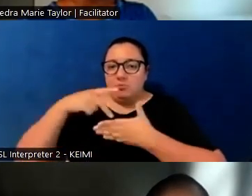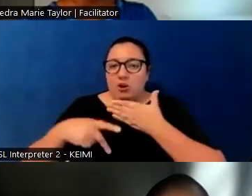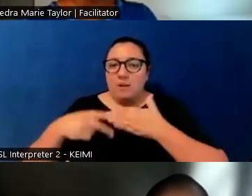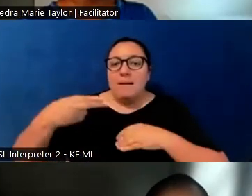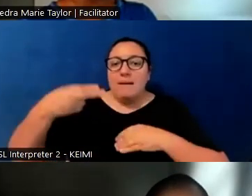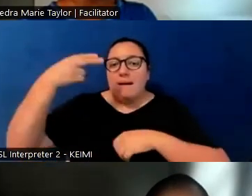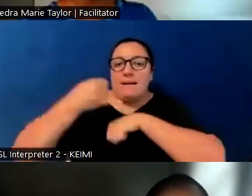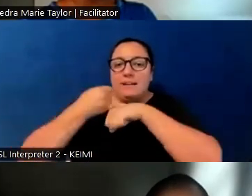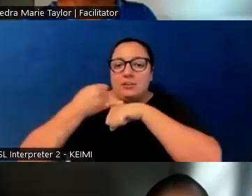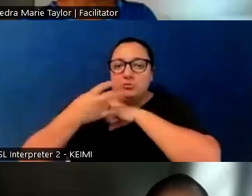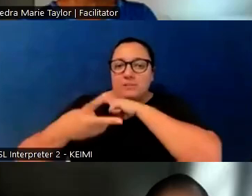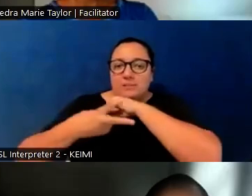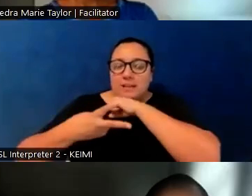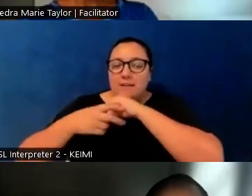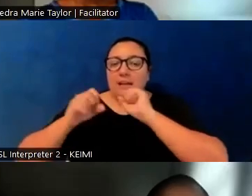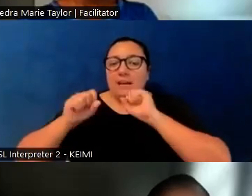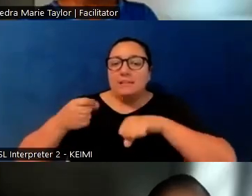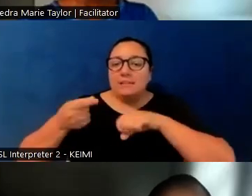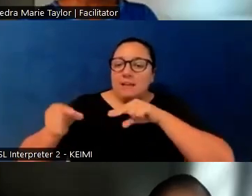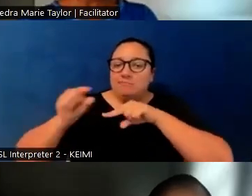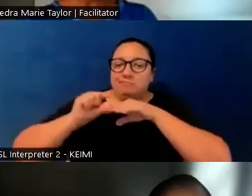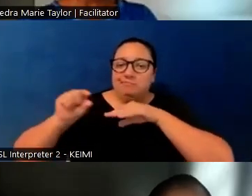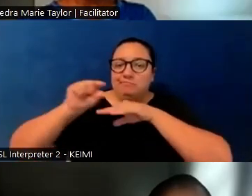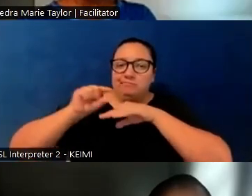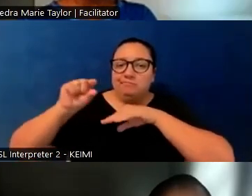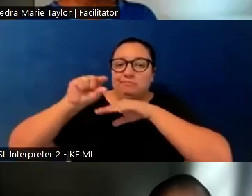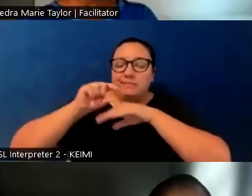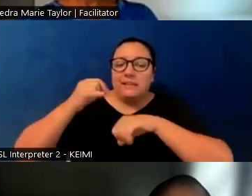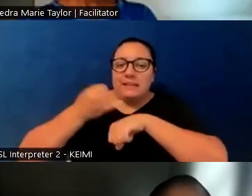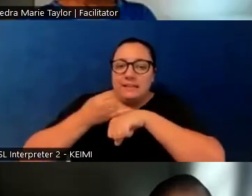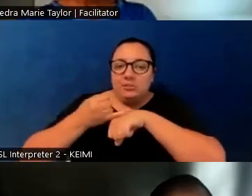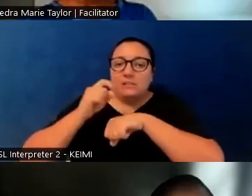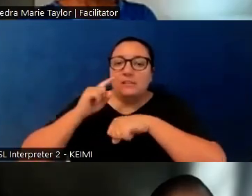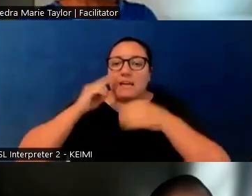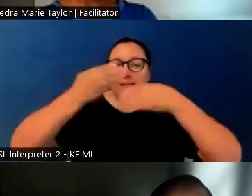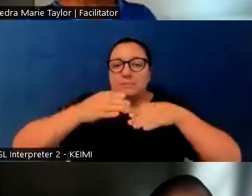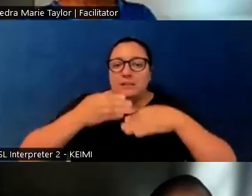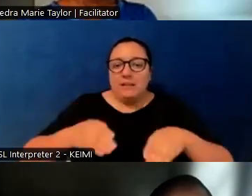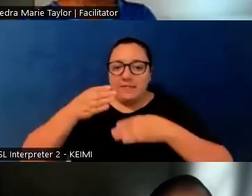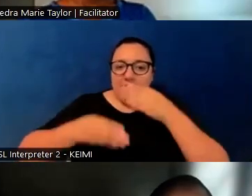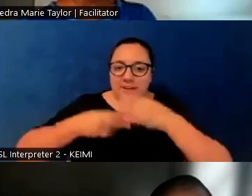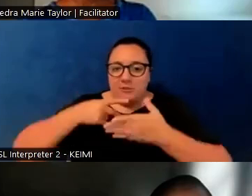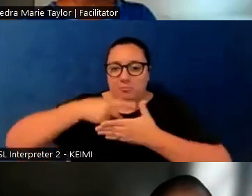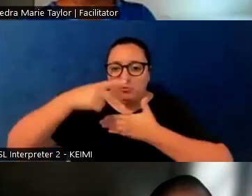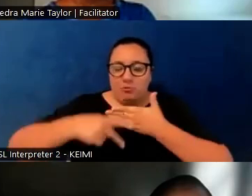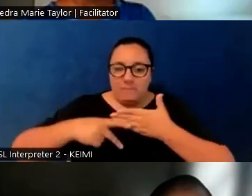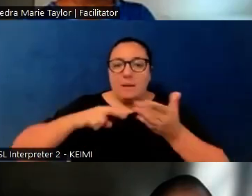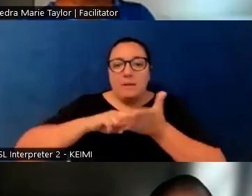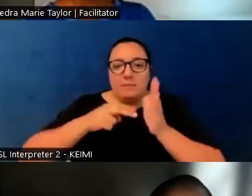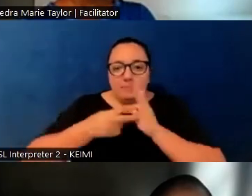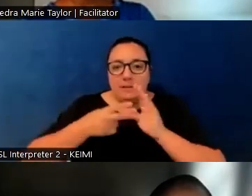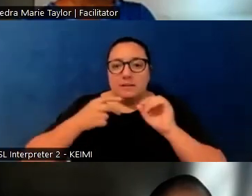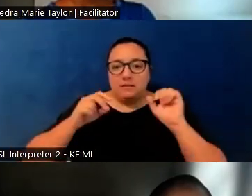savings account, so that it earns additional interest, and that that all can be split at the end of the program so that we're using each other's